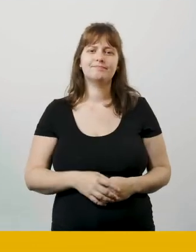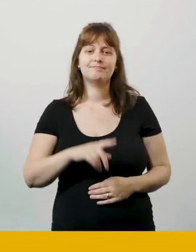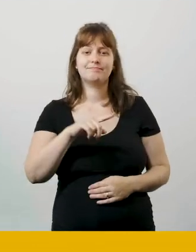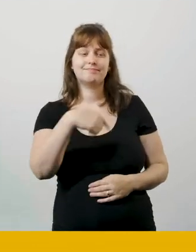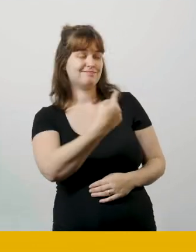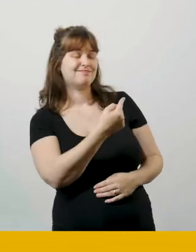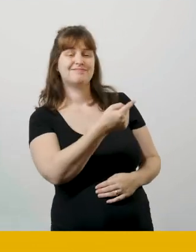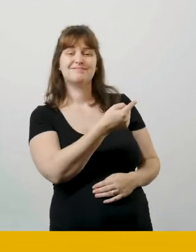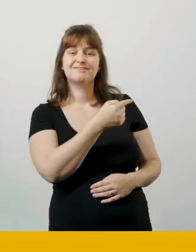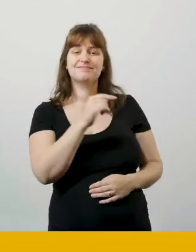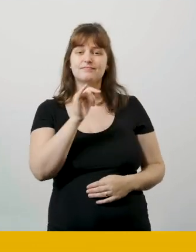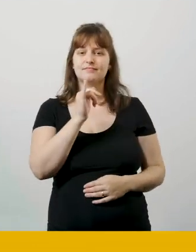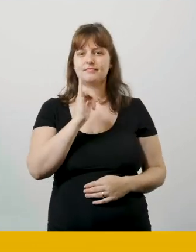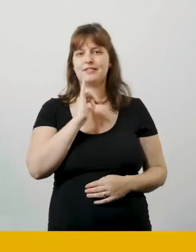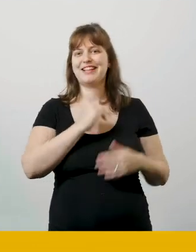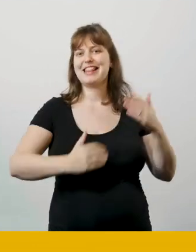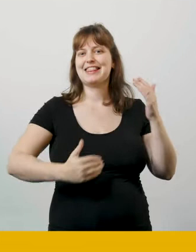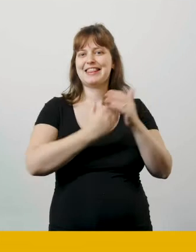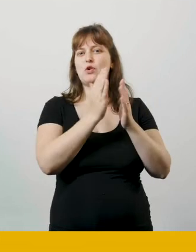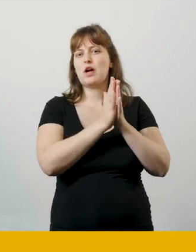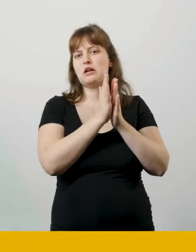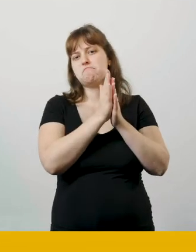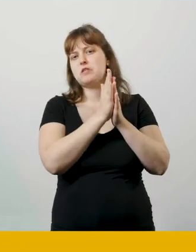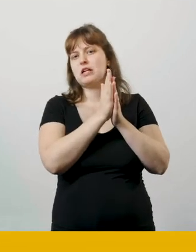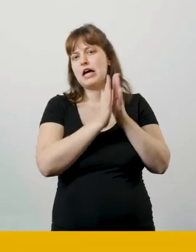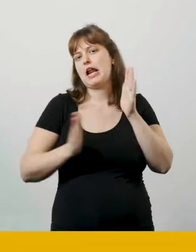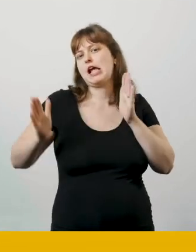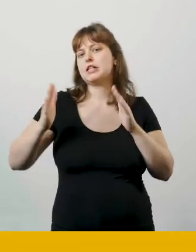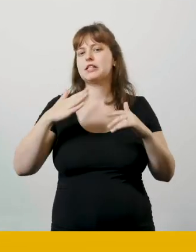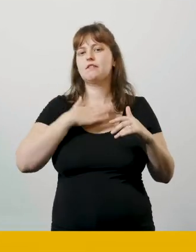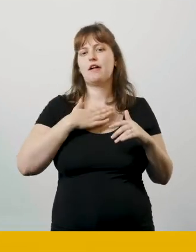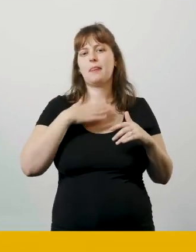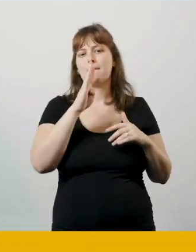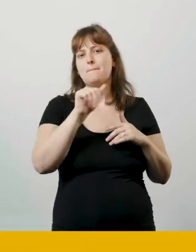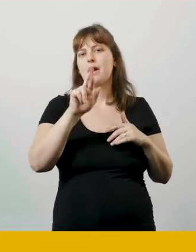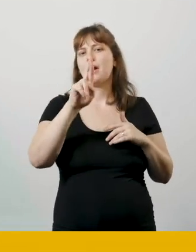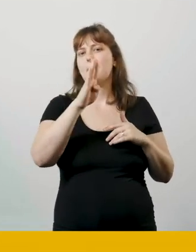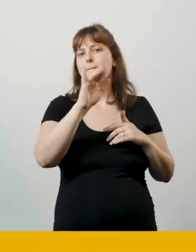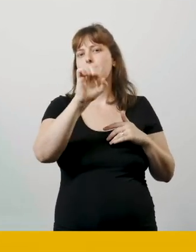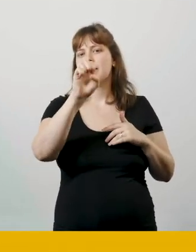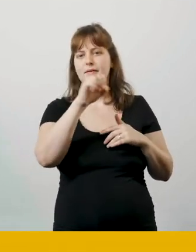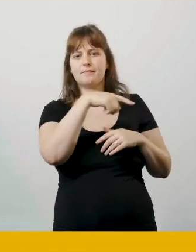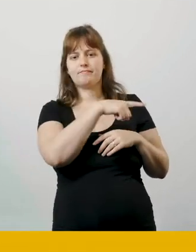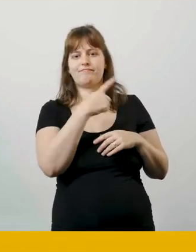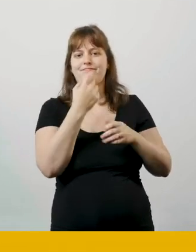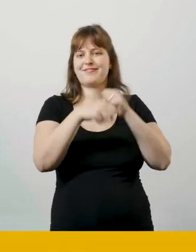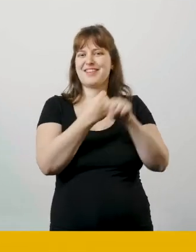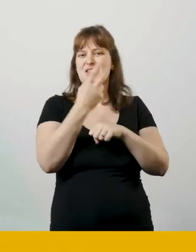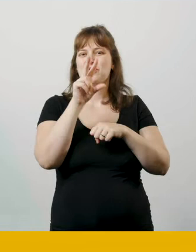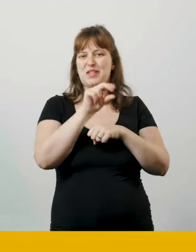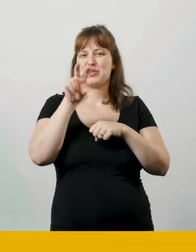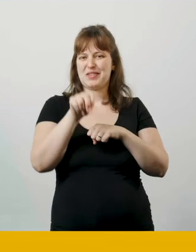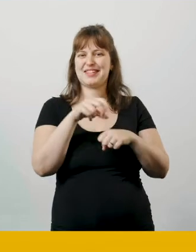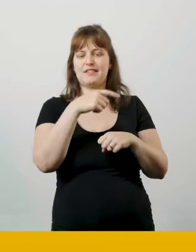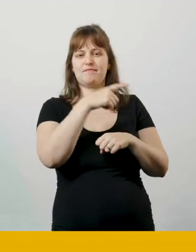I'm proposing the new set of Barbies of 2020. They are